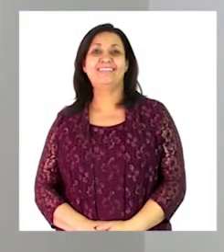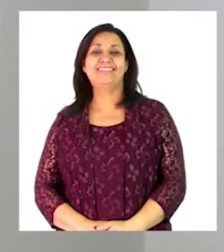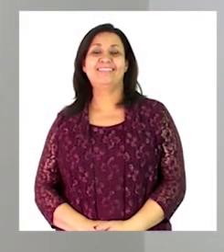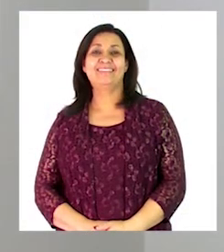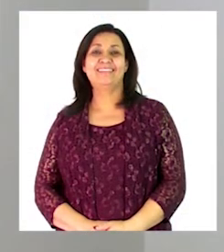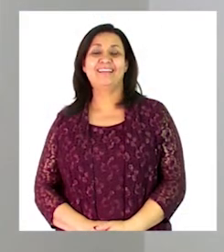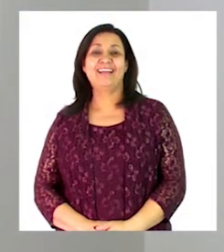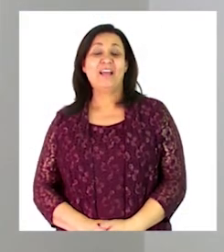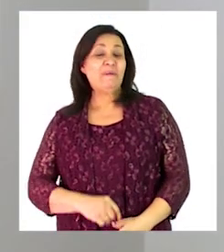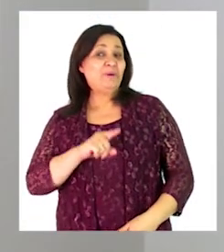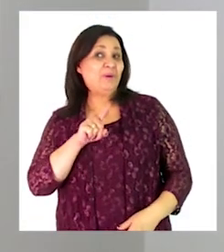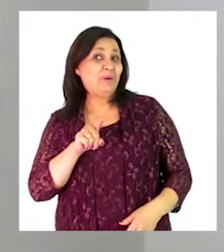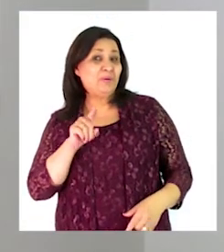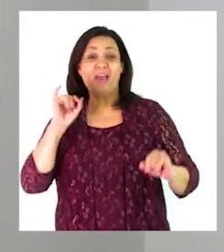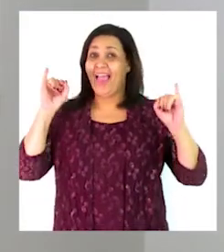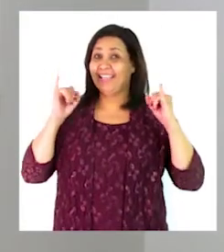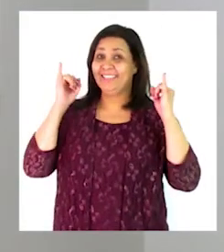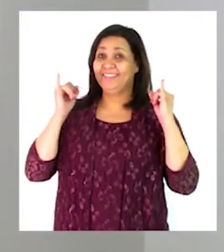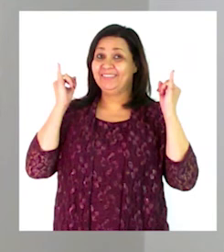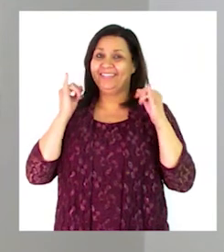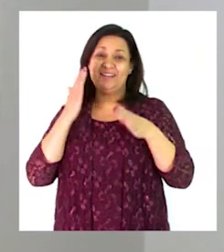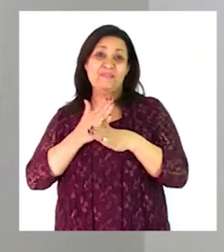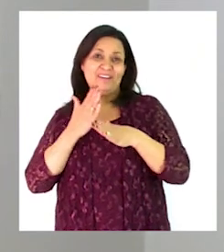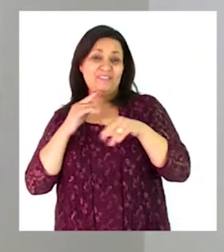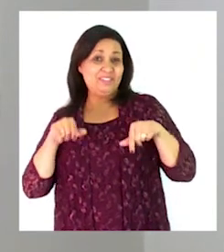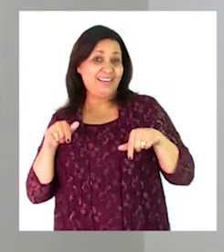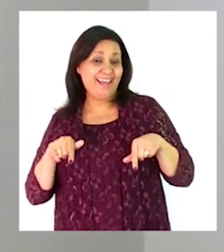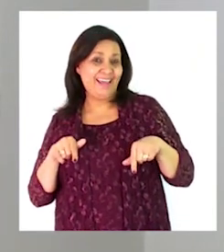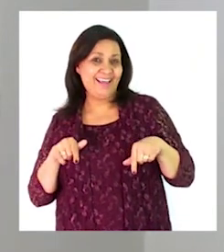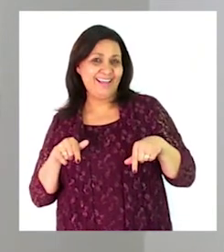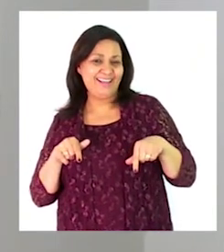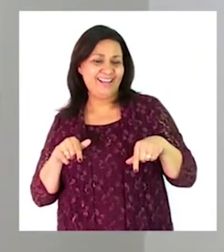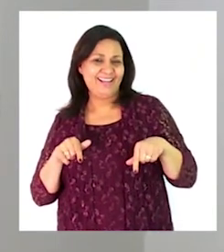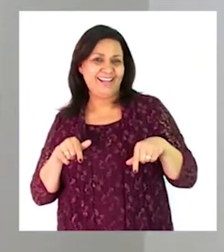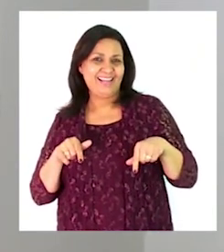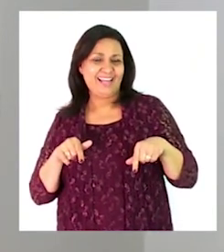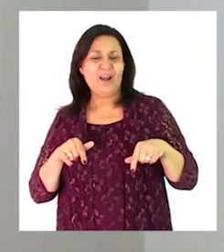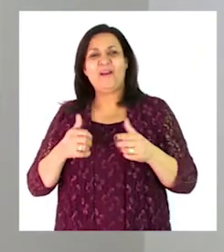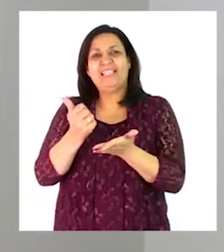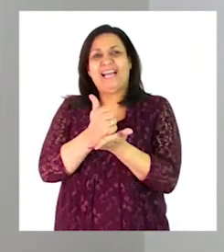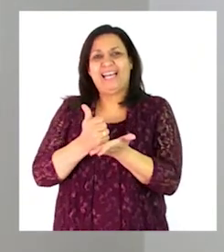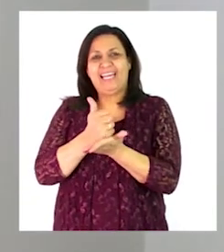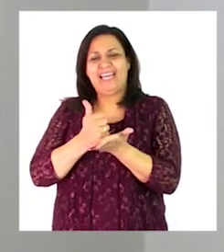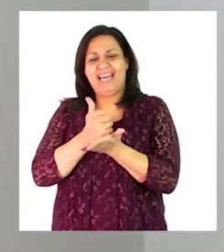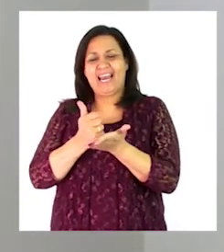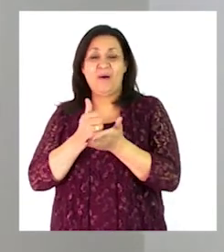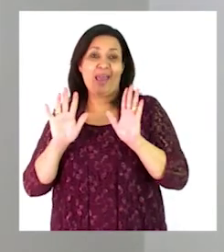I hope you have enjoyed the lesson today. Now let's sanitize our